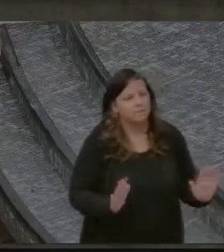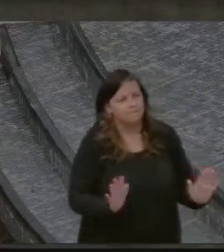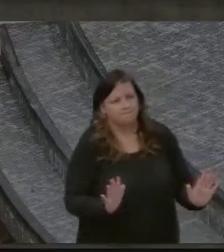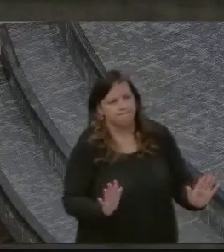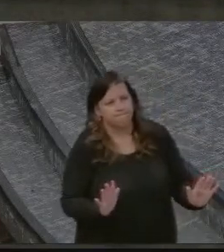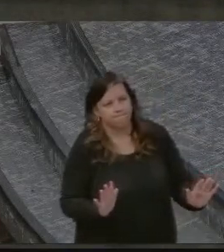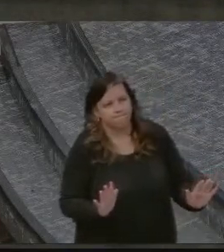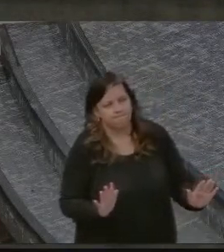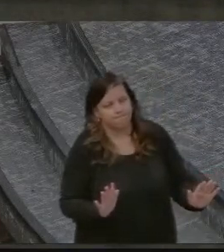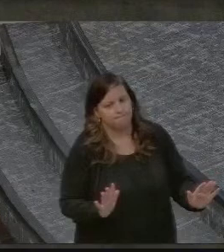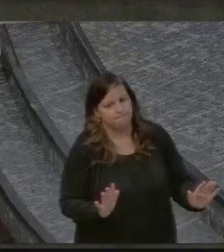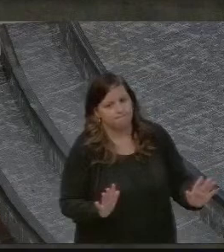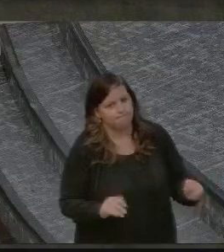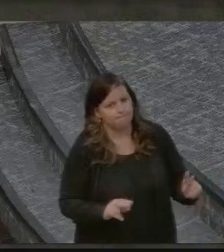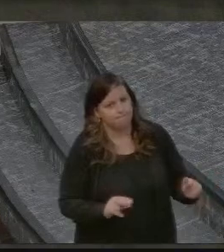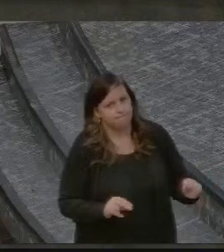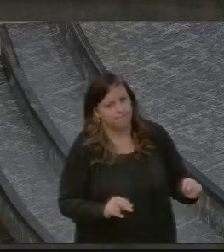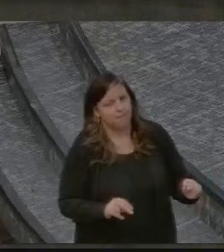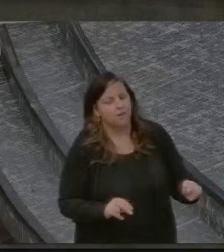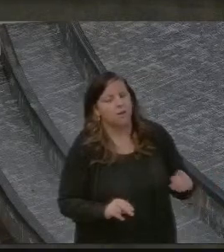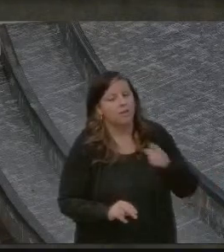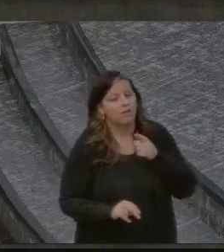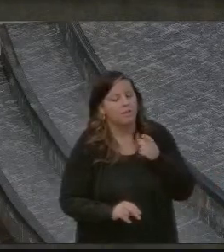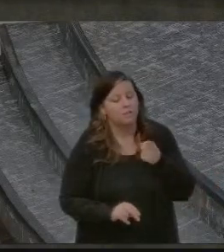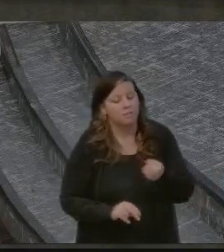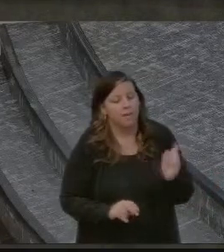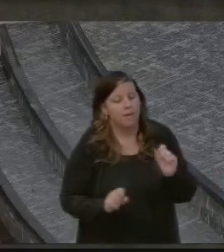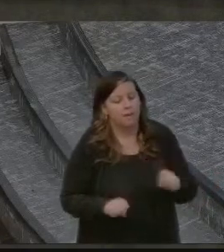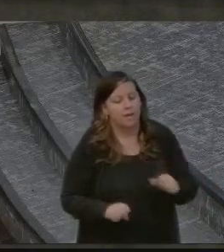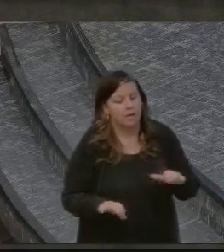necessarily. They're able to do credit recovery